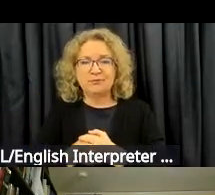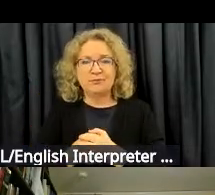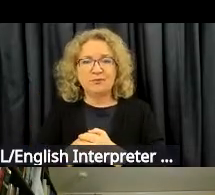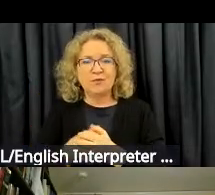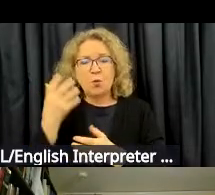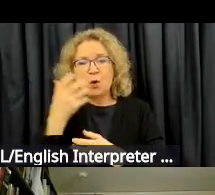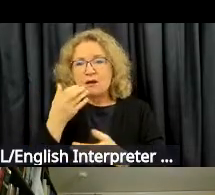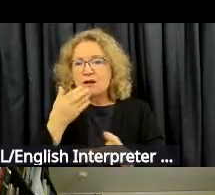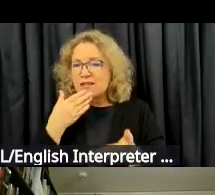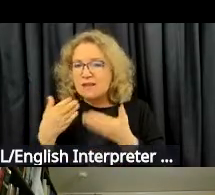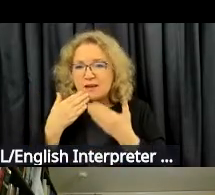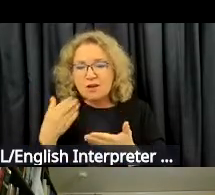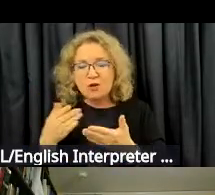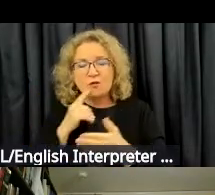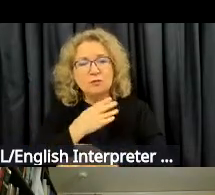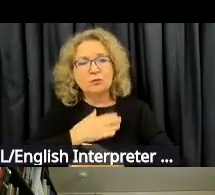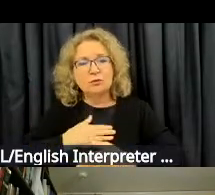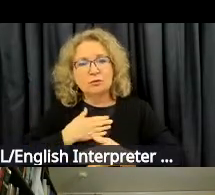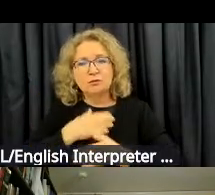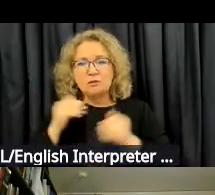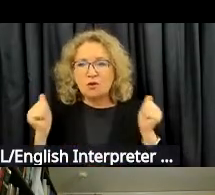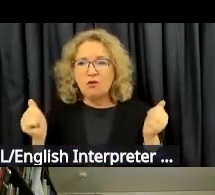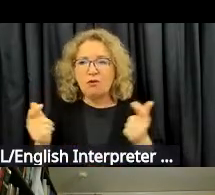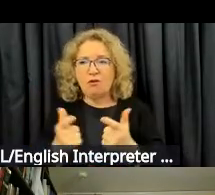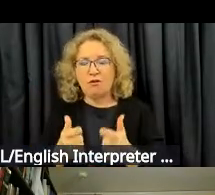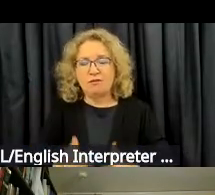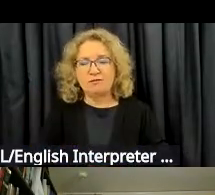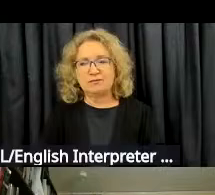appreciation for all of you.